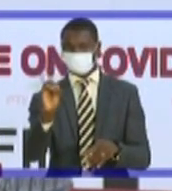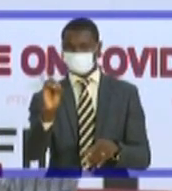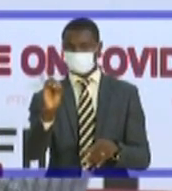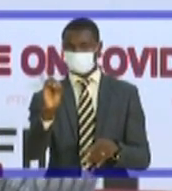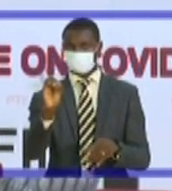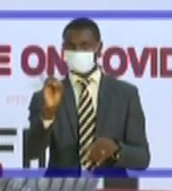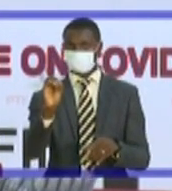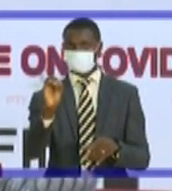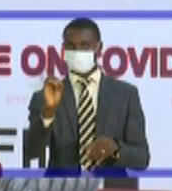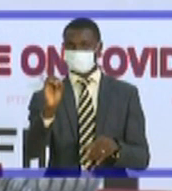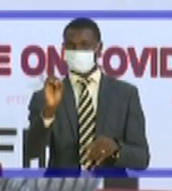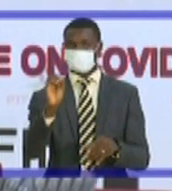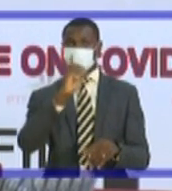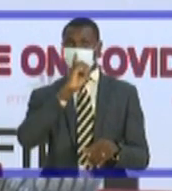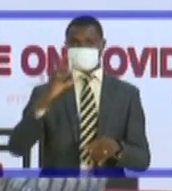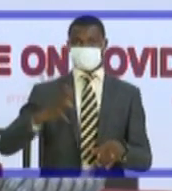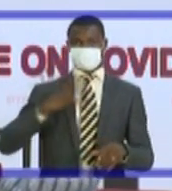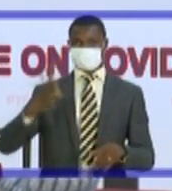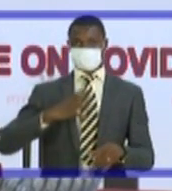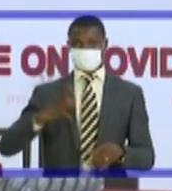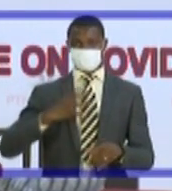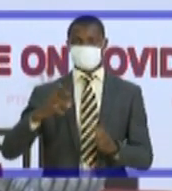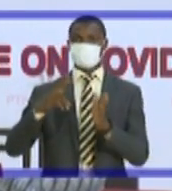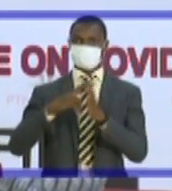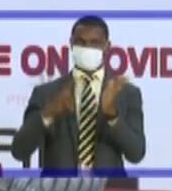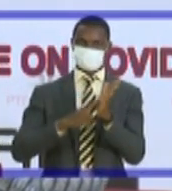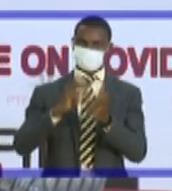which was officially reported this morning.